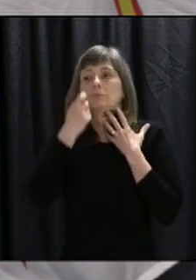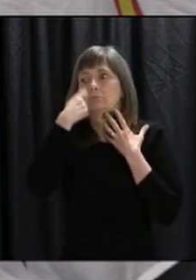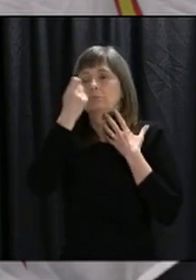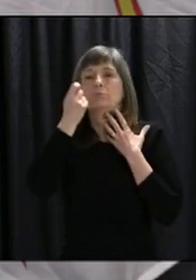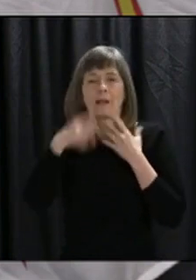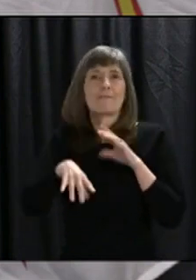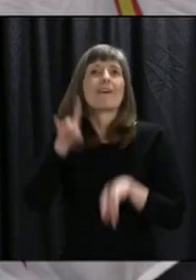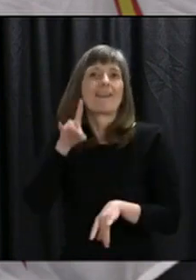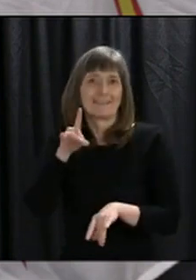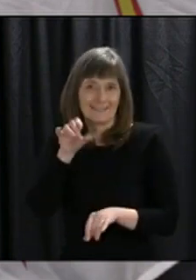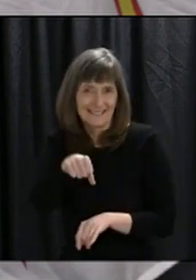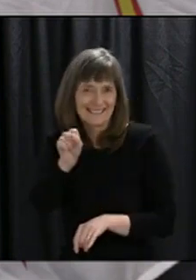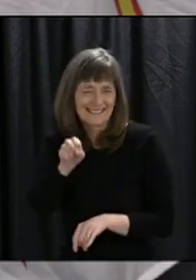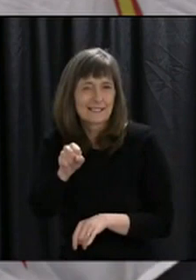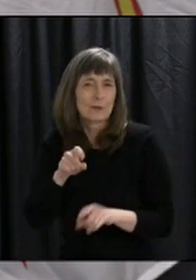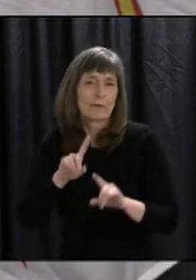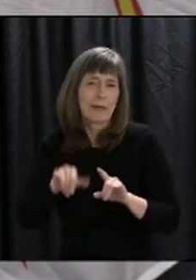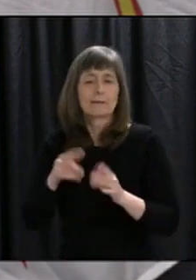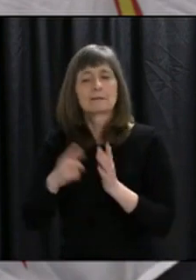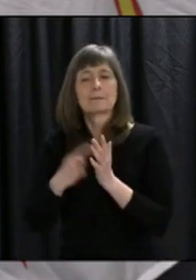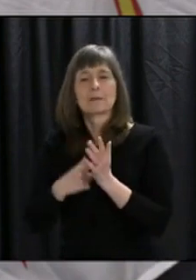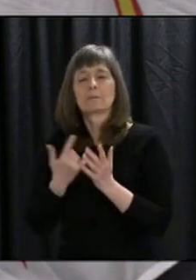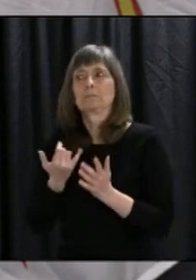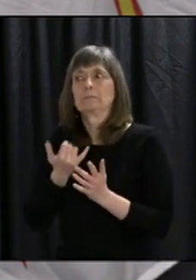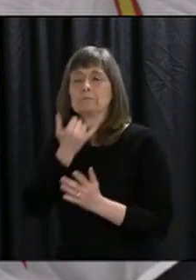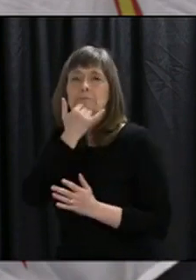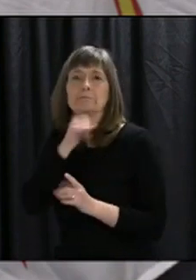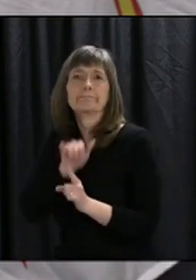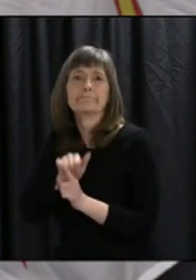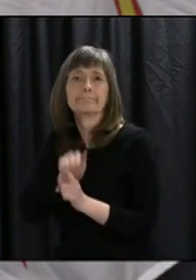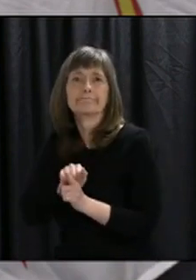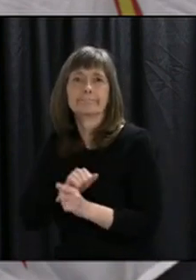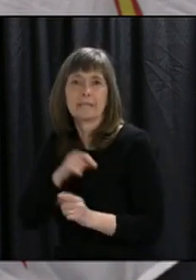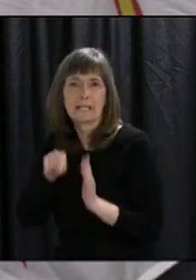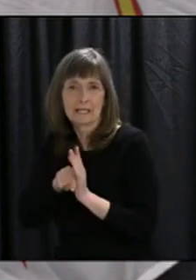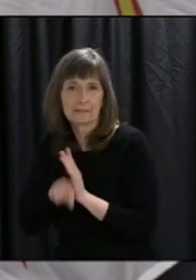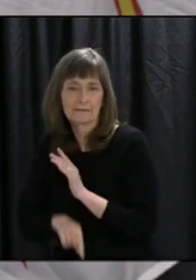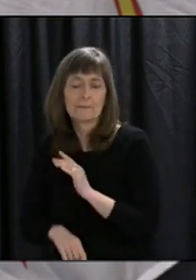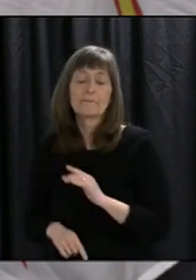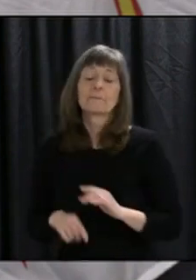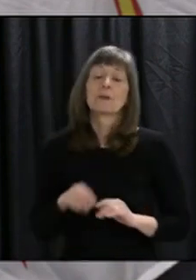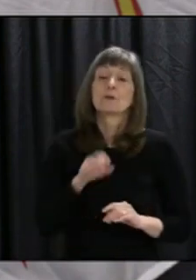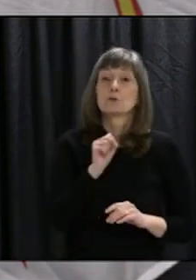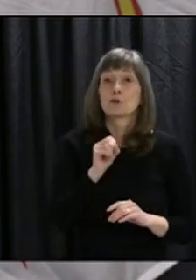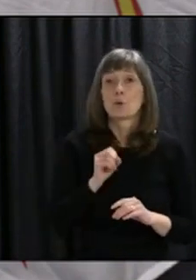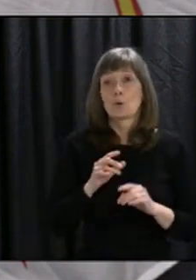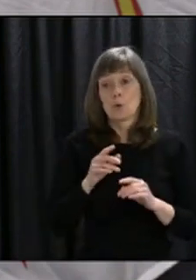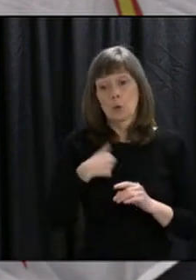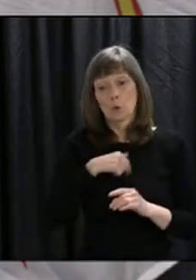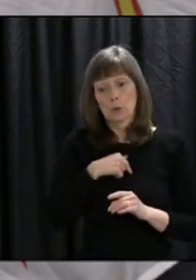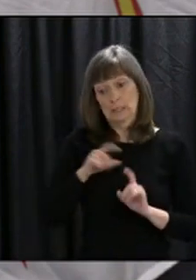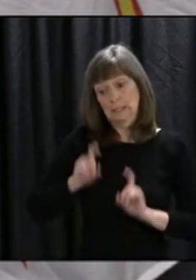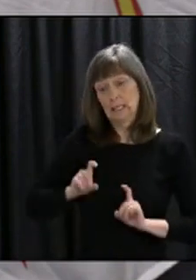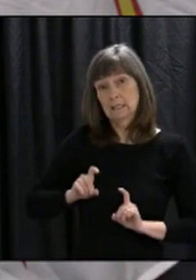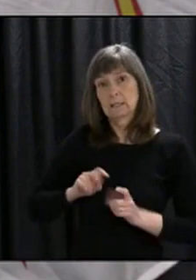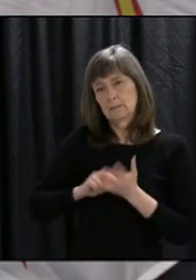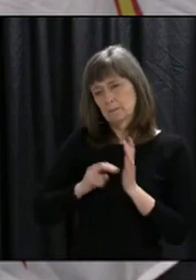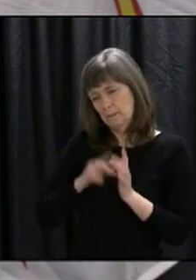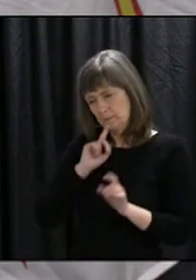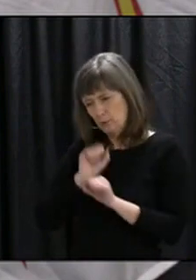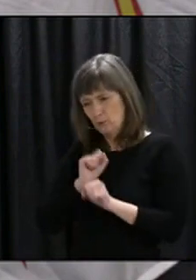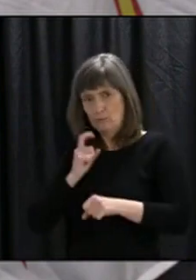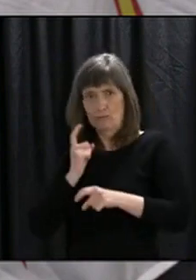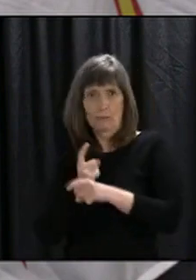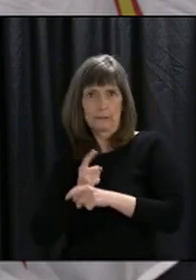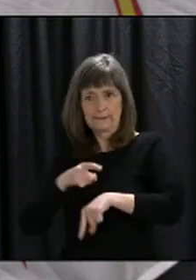so important to ensure that when we are doing testing, that we are doing it at a time when we feel we're going